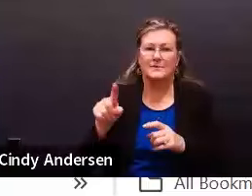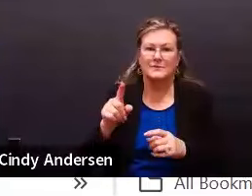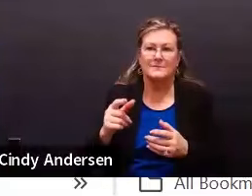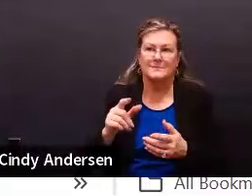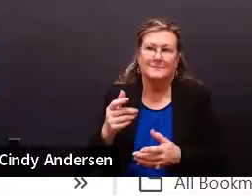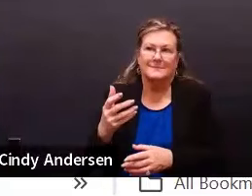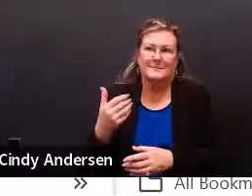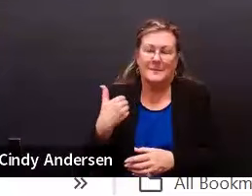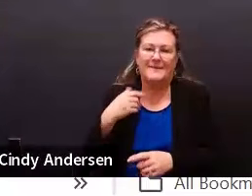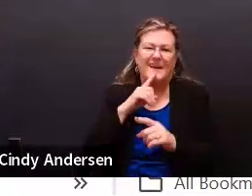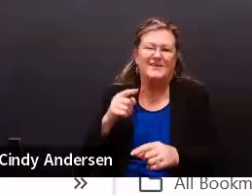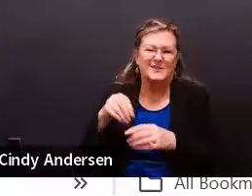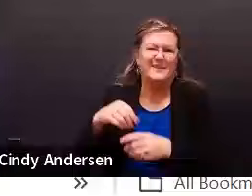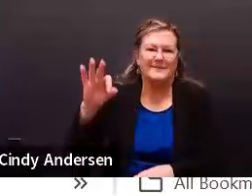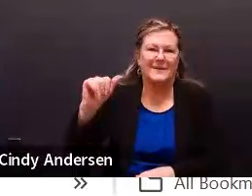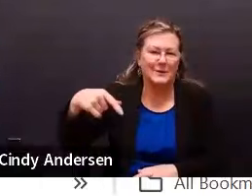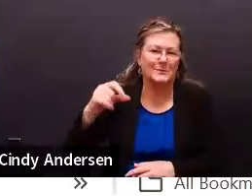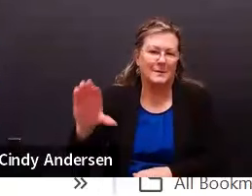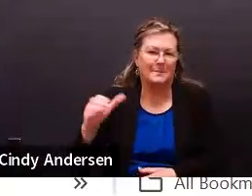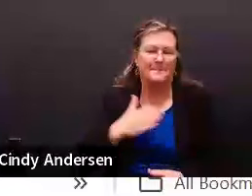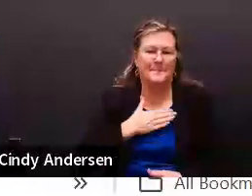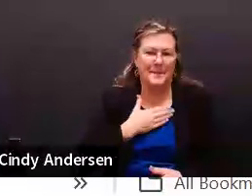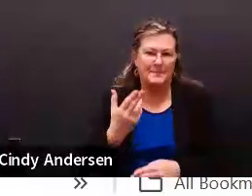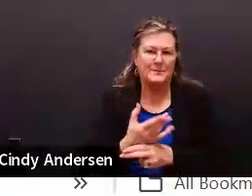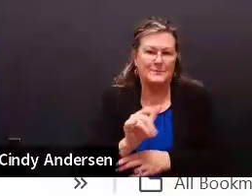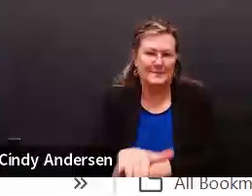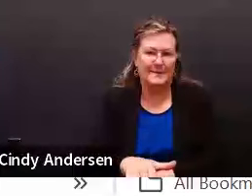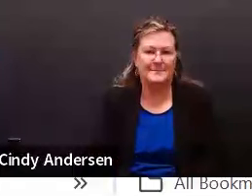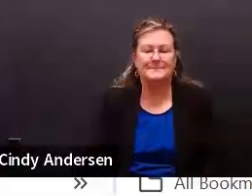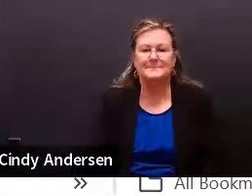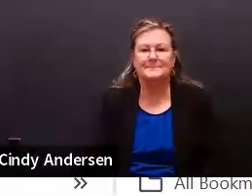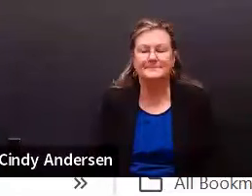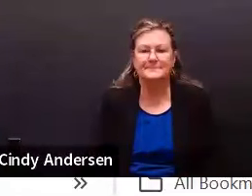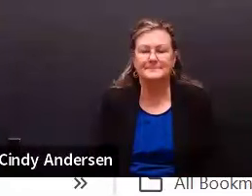FAQ document. So I'm glad to see that being put to use.